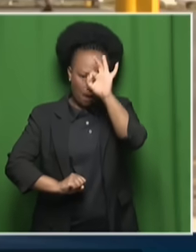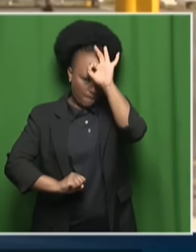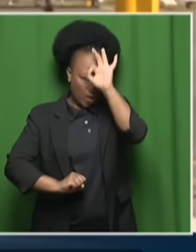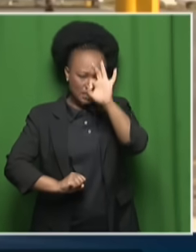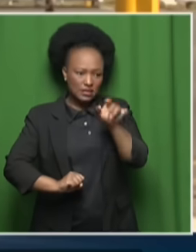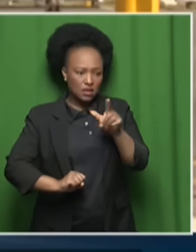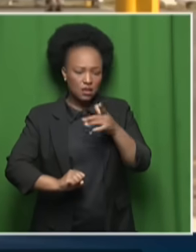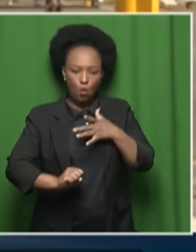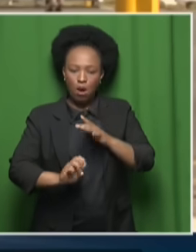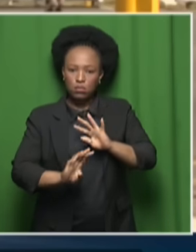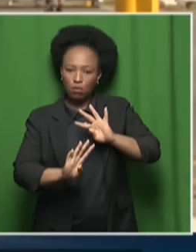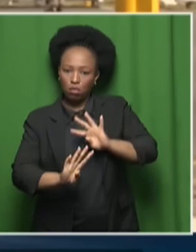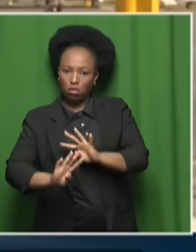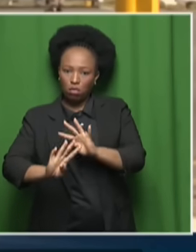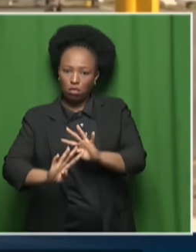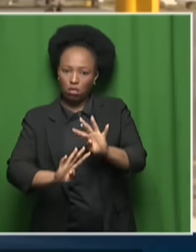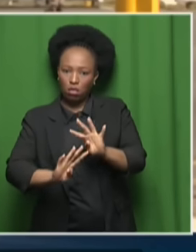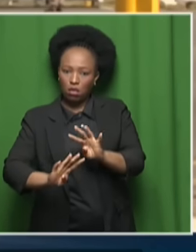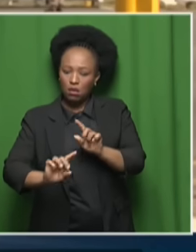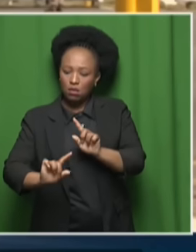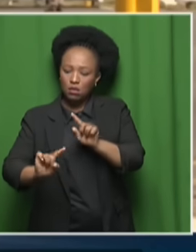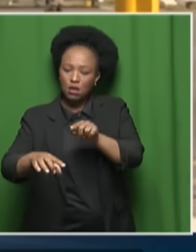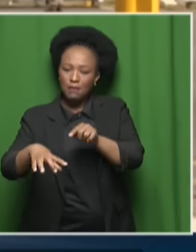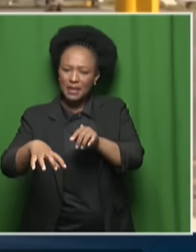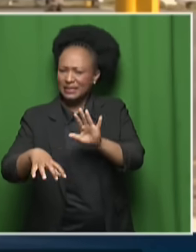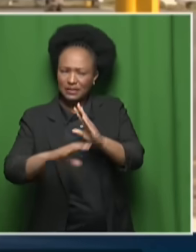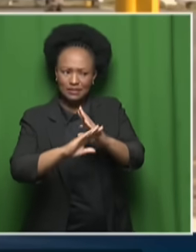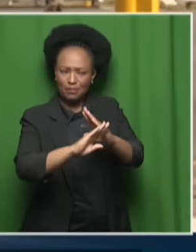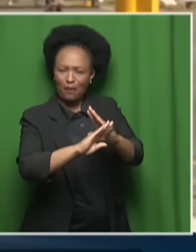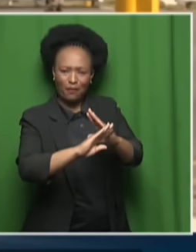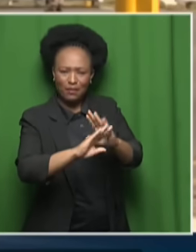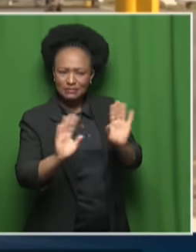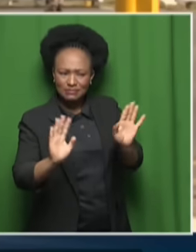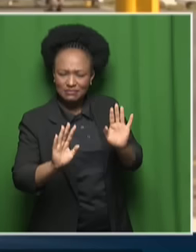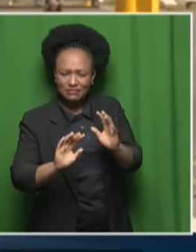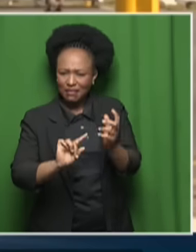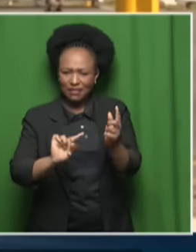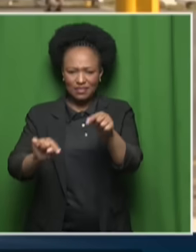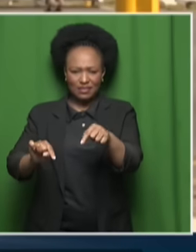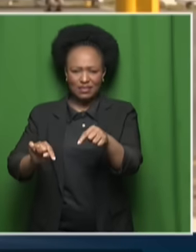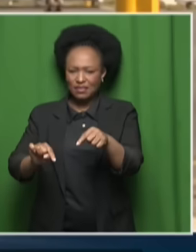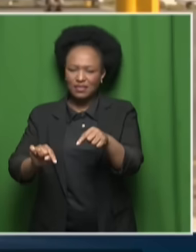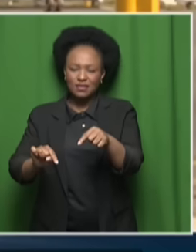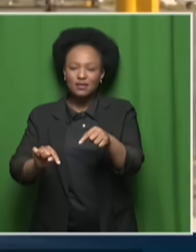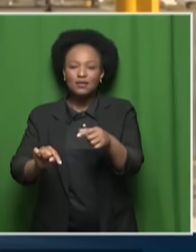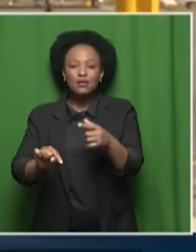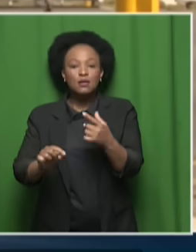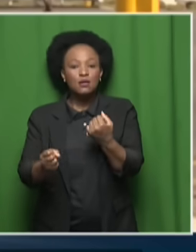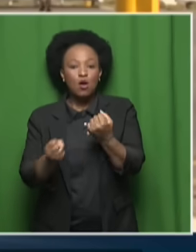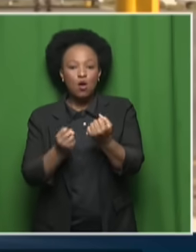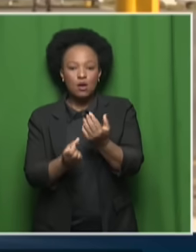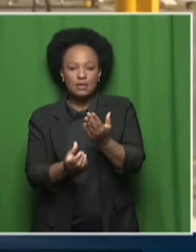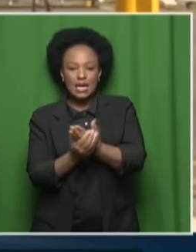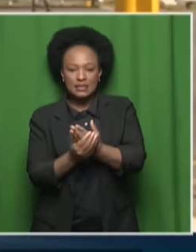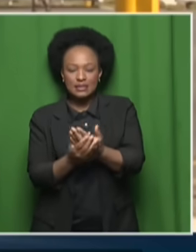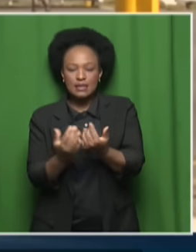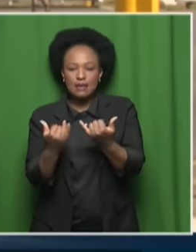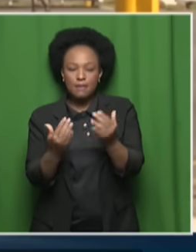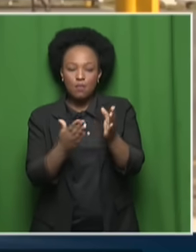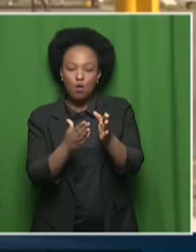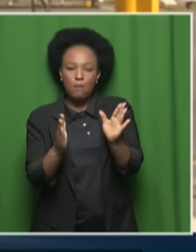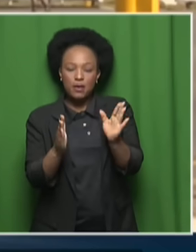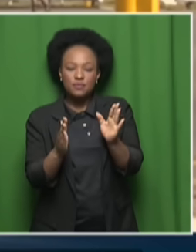Nasrec Expo Center where the summit is being held. And we understand that a case of a public violence and